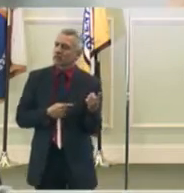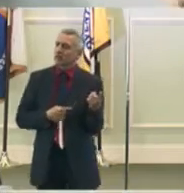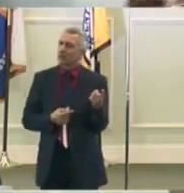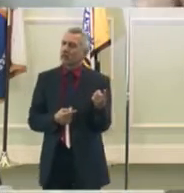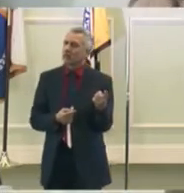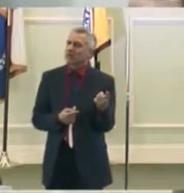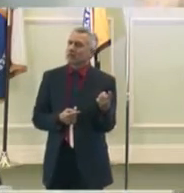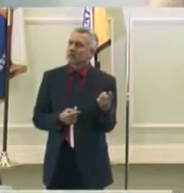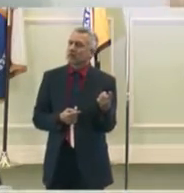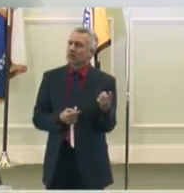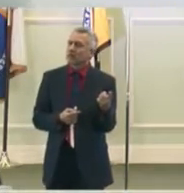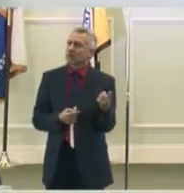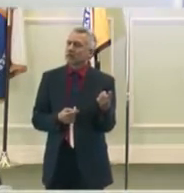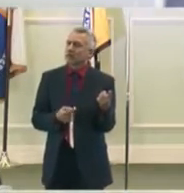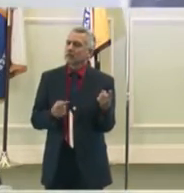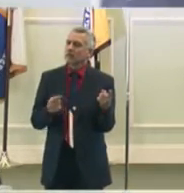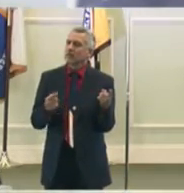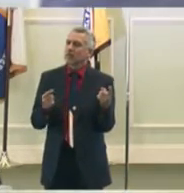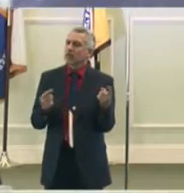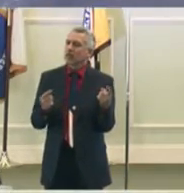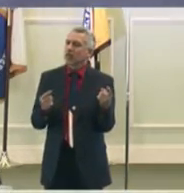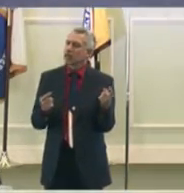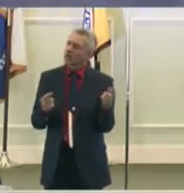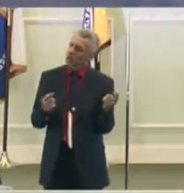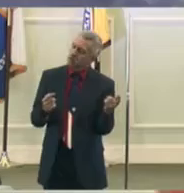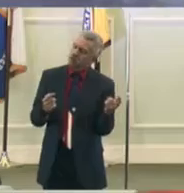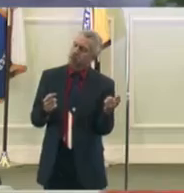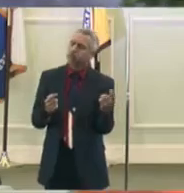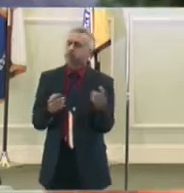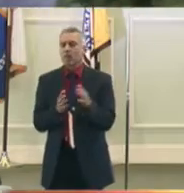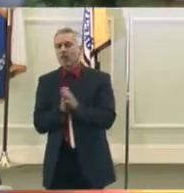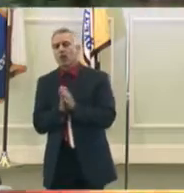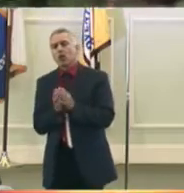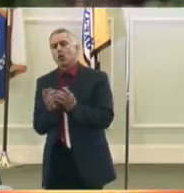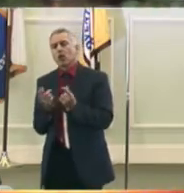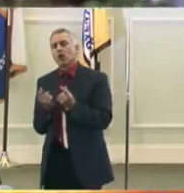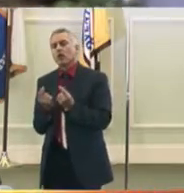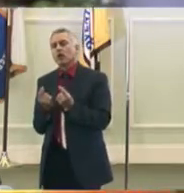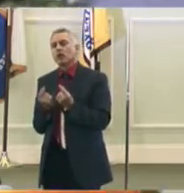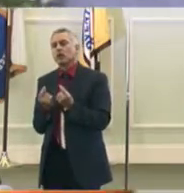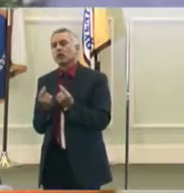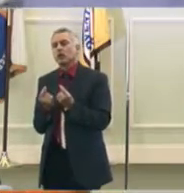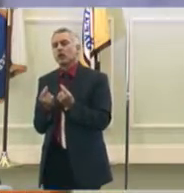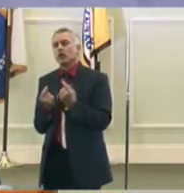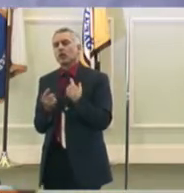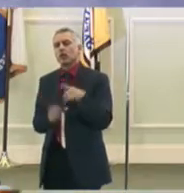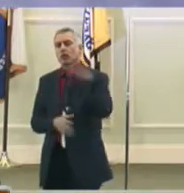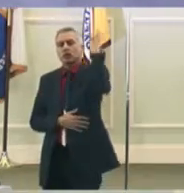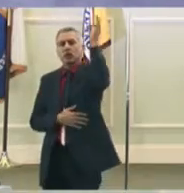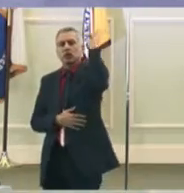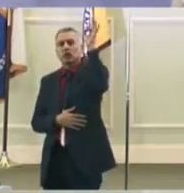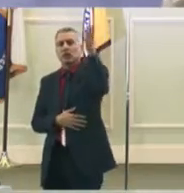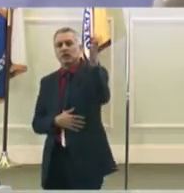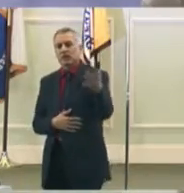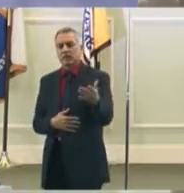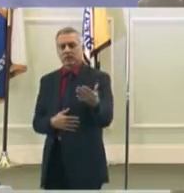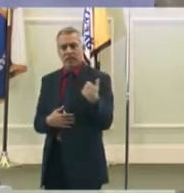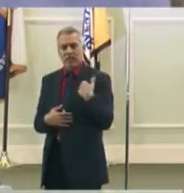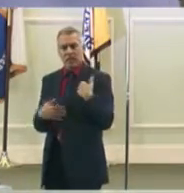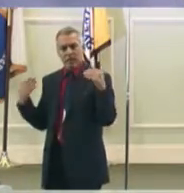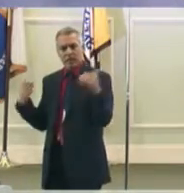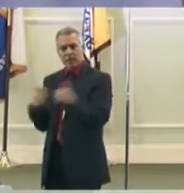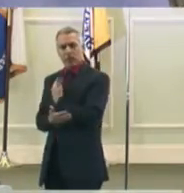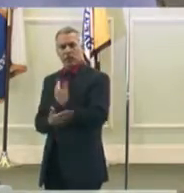out there and pray with him. You'll encourage him, and you'll really motivate him, and it'll be a great thing, self. That's what I said to myself. That was my